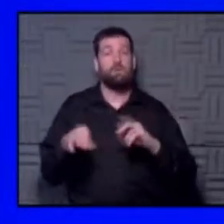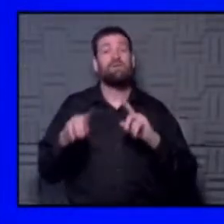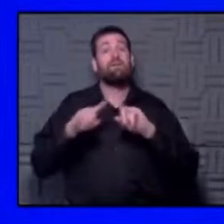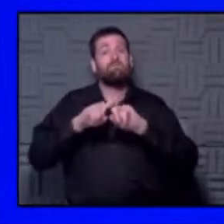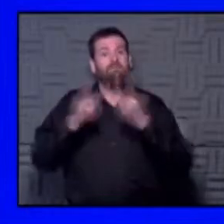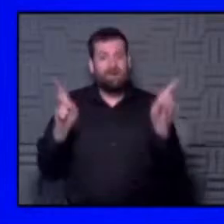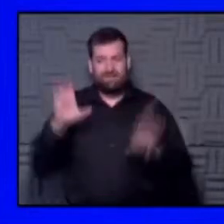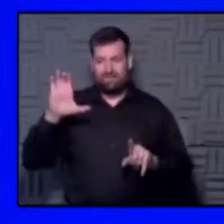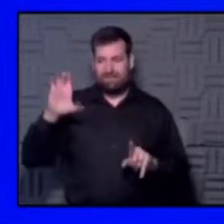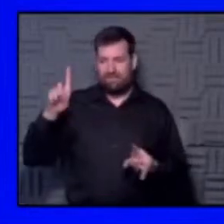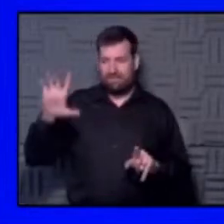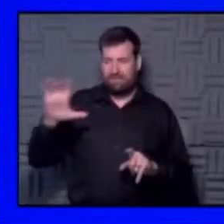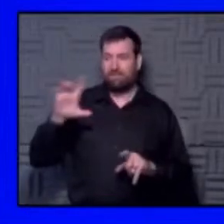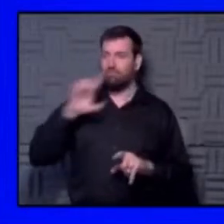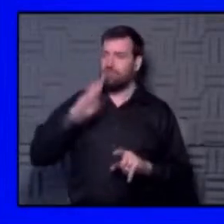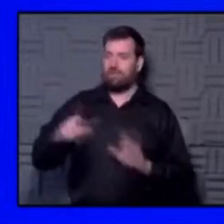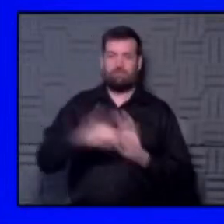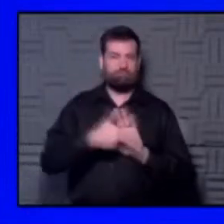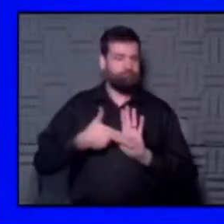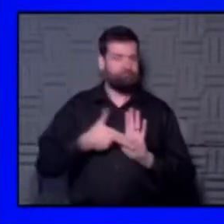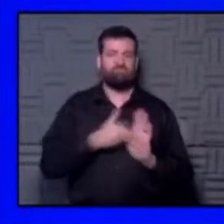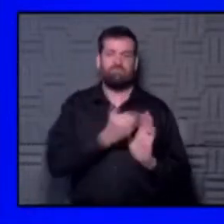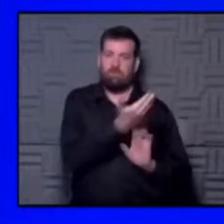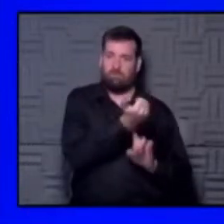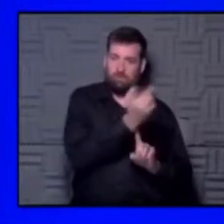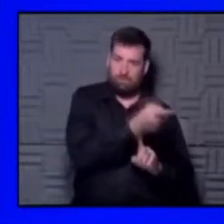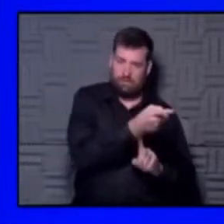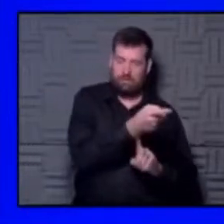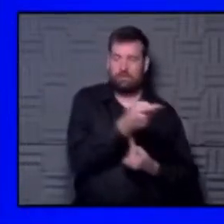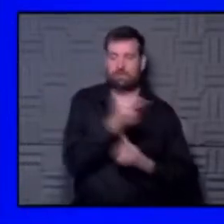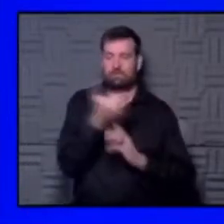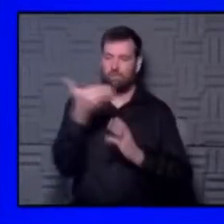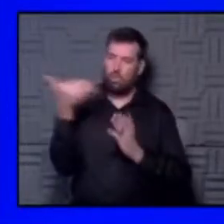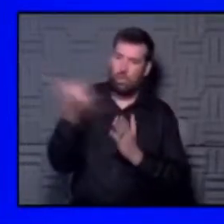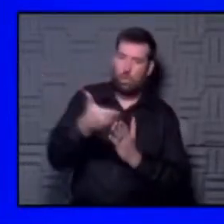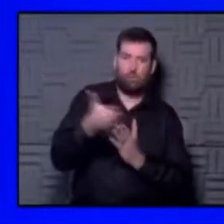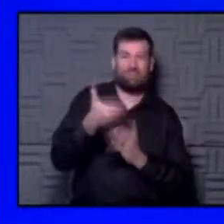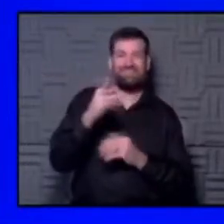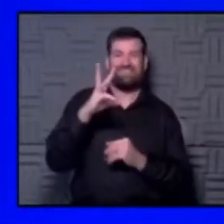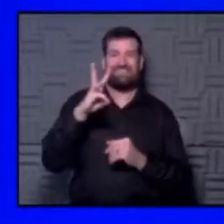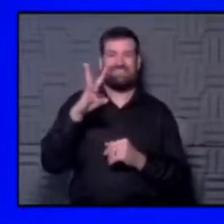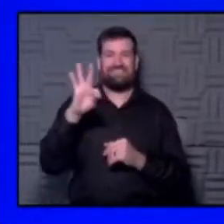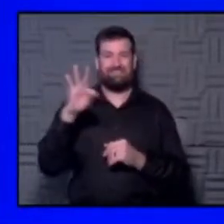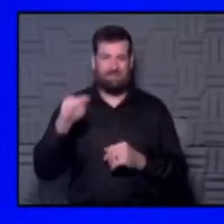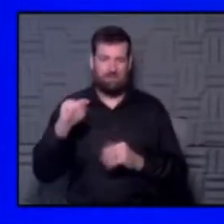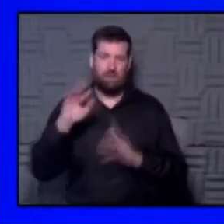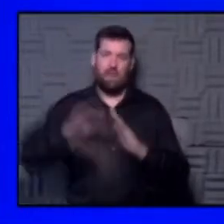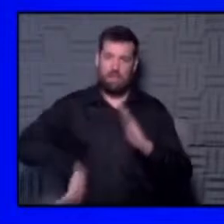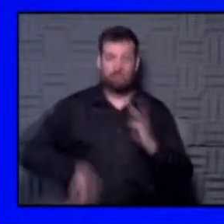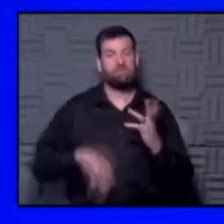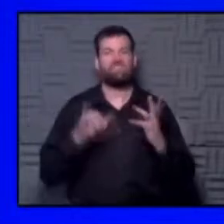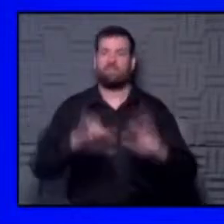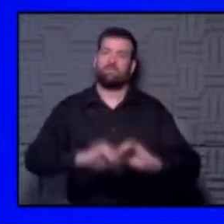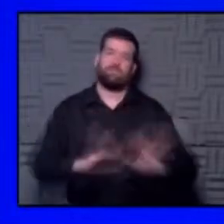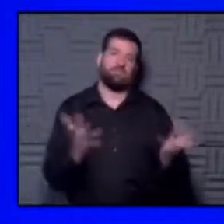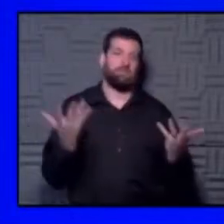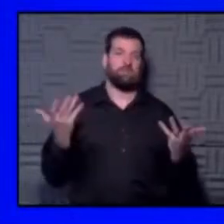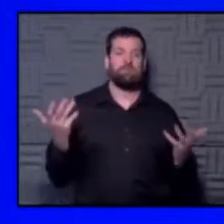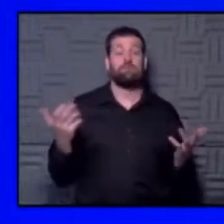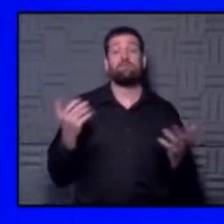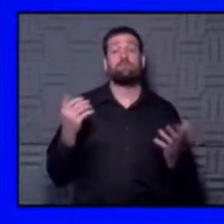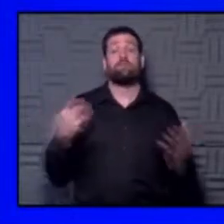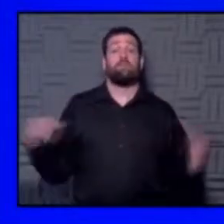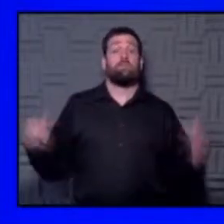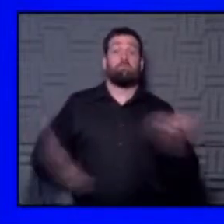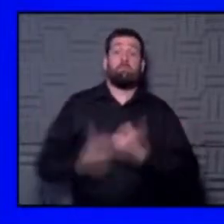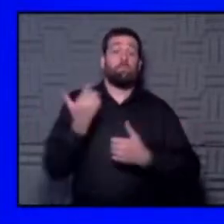the CDC really defines it as 15 minutes closer than 6 feet. But again, that is black and white. It's more important for the